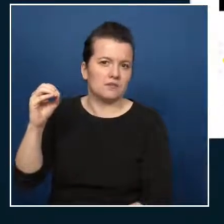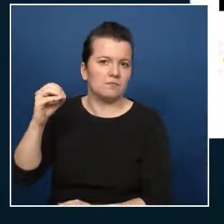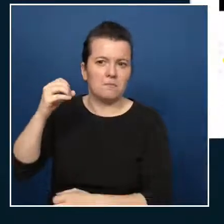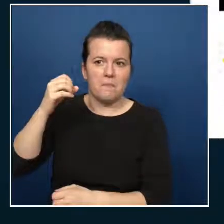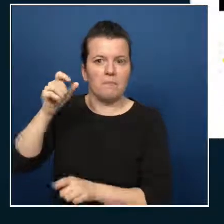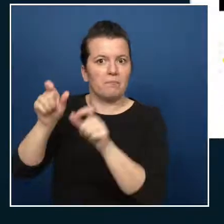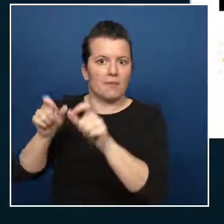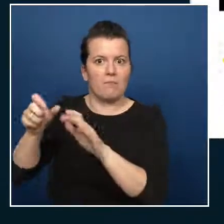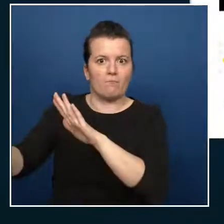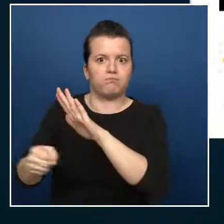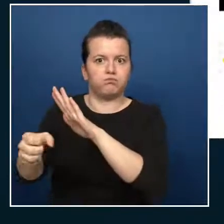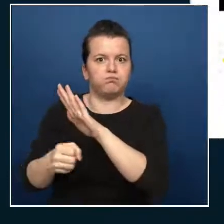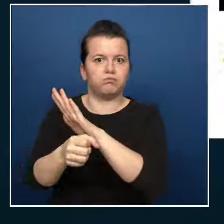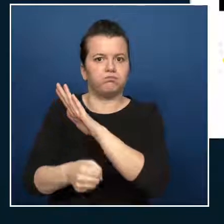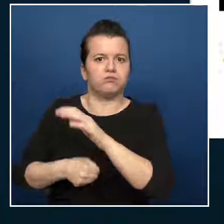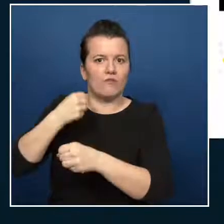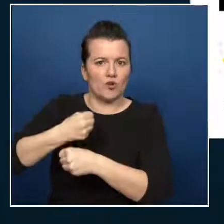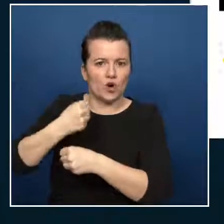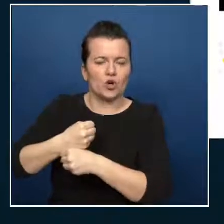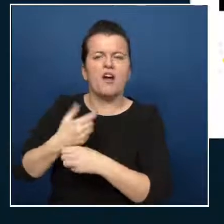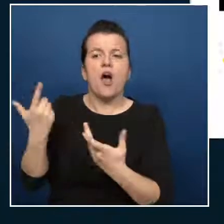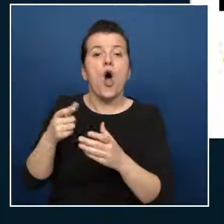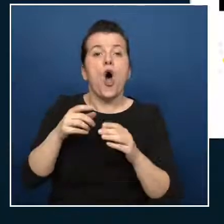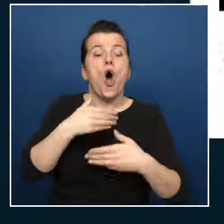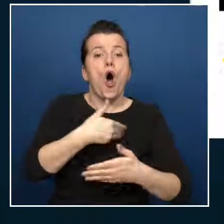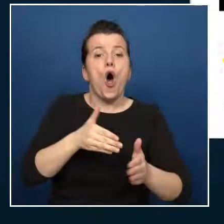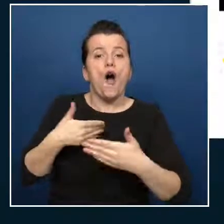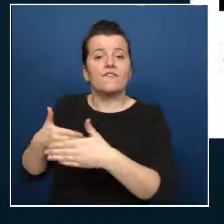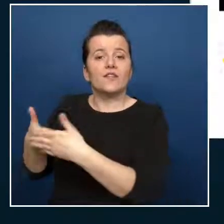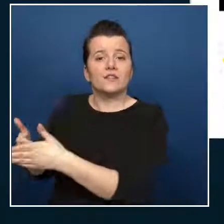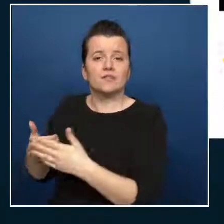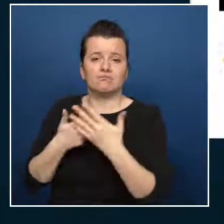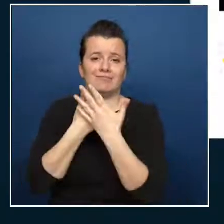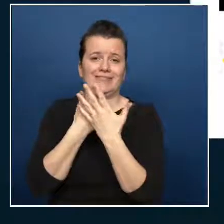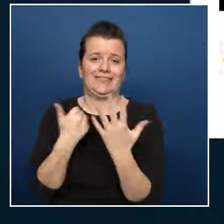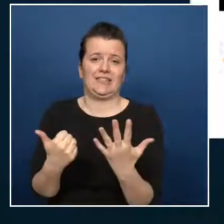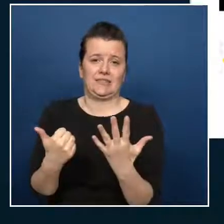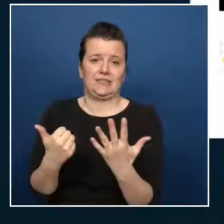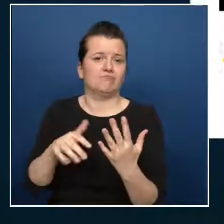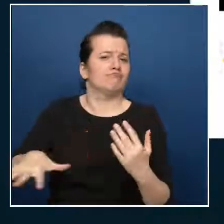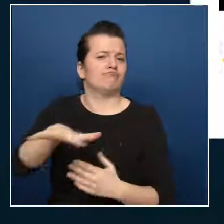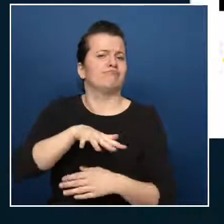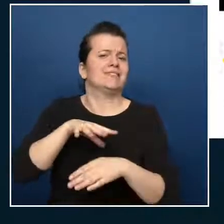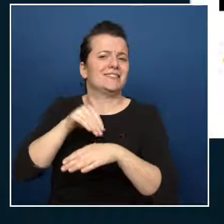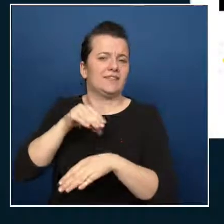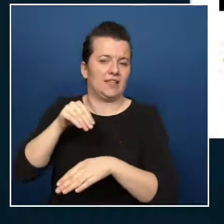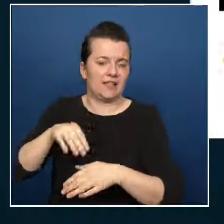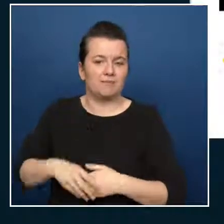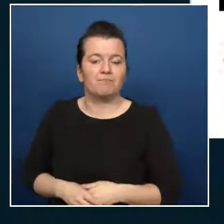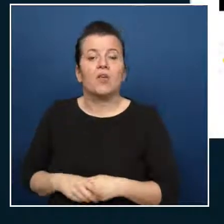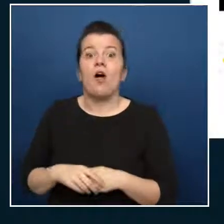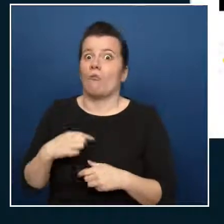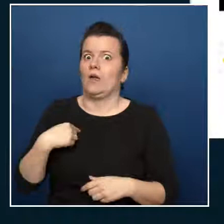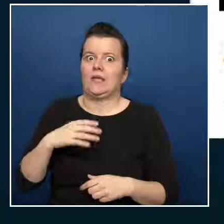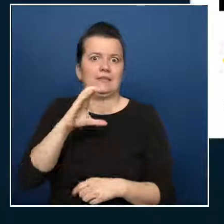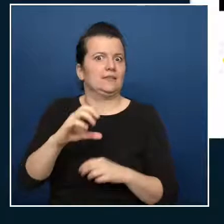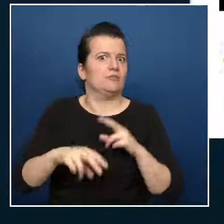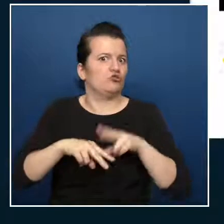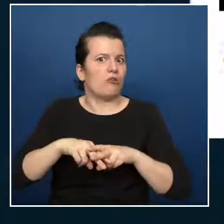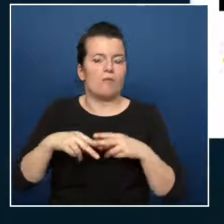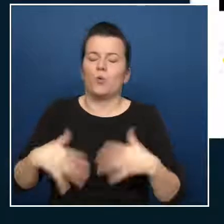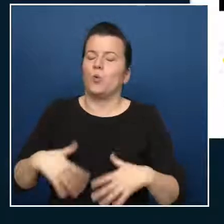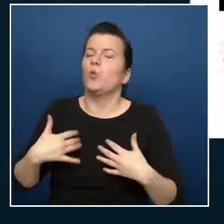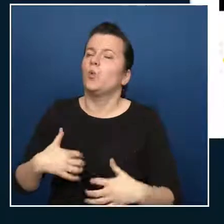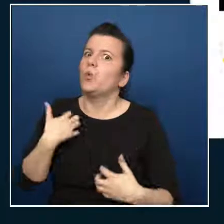I am a full stack developer that codes mainly C#.NET, and very passionate about developing